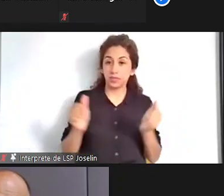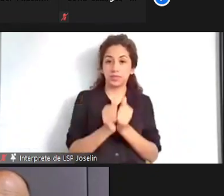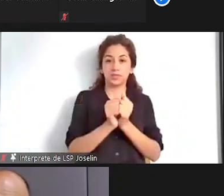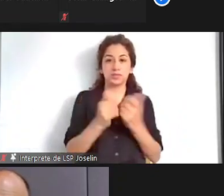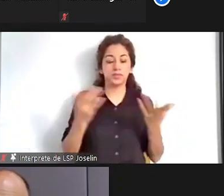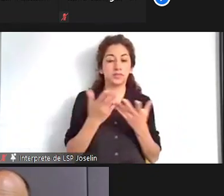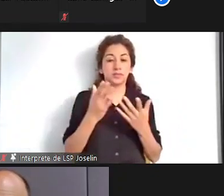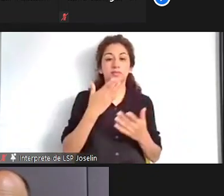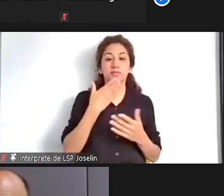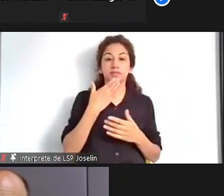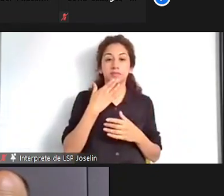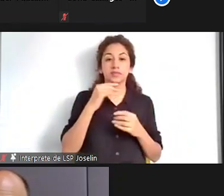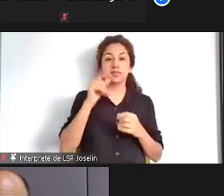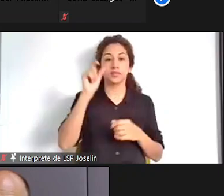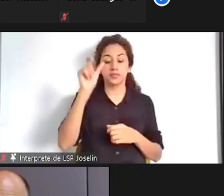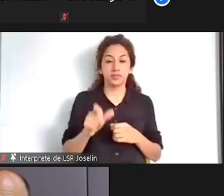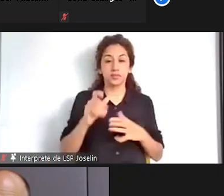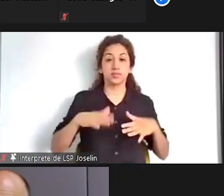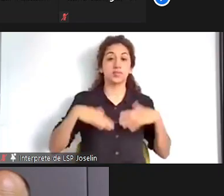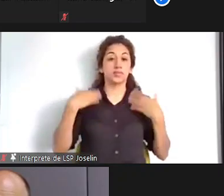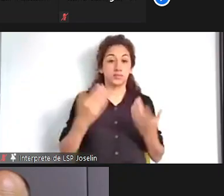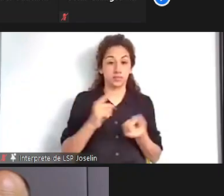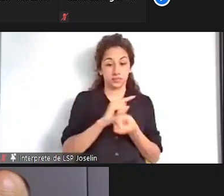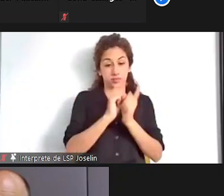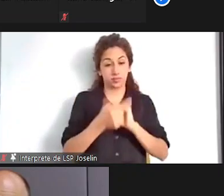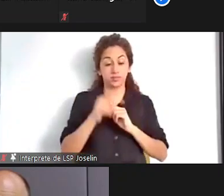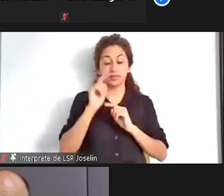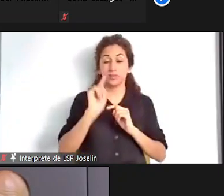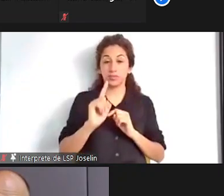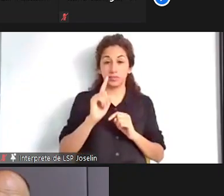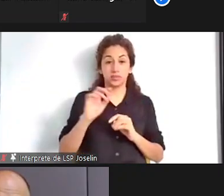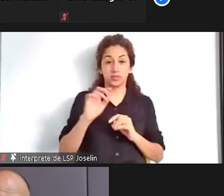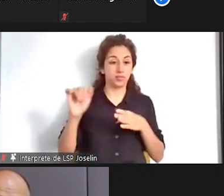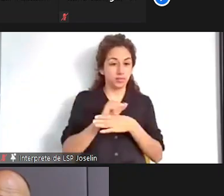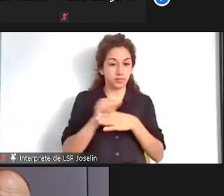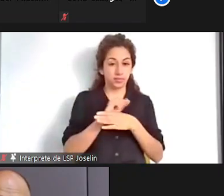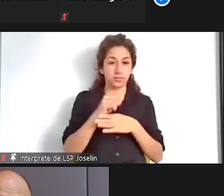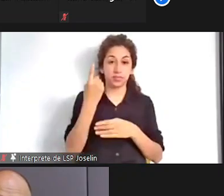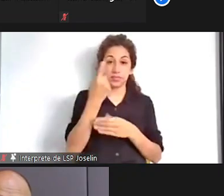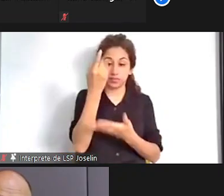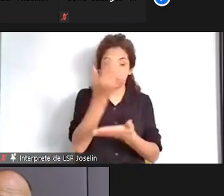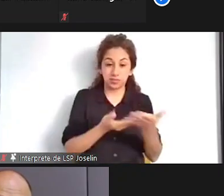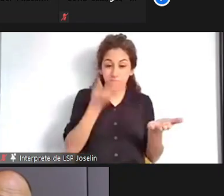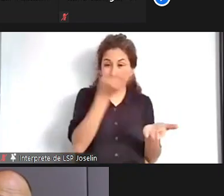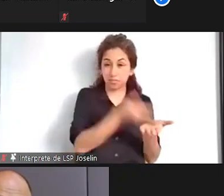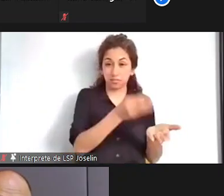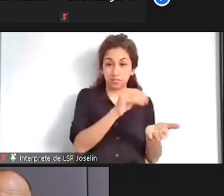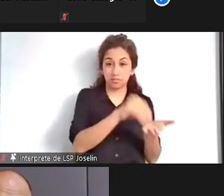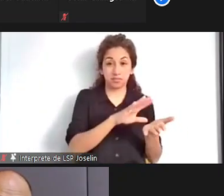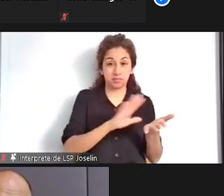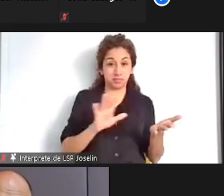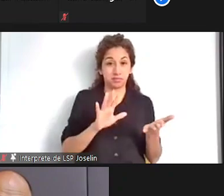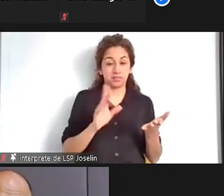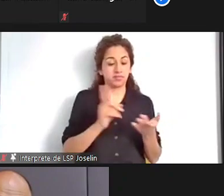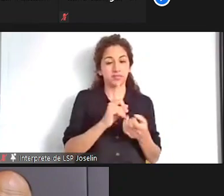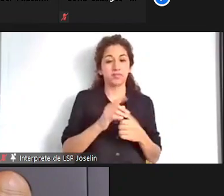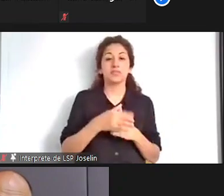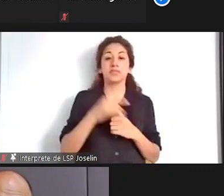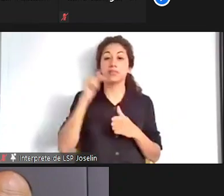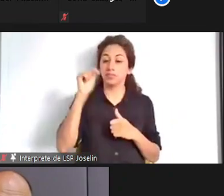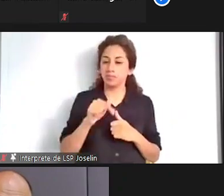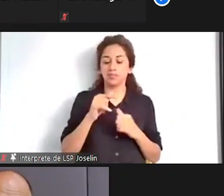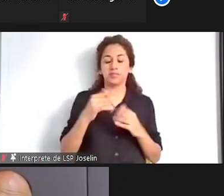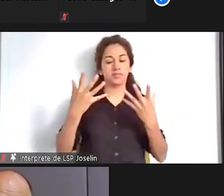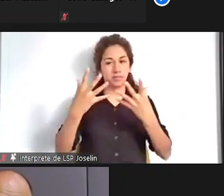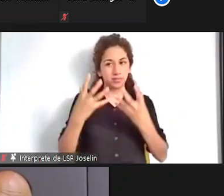addressed or accompanied to have a responsible business conduct that is a reality in practice not only on